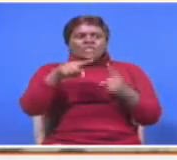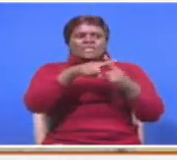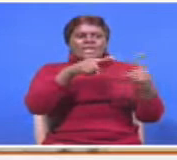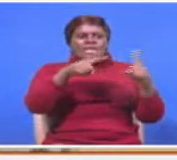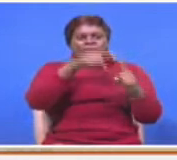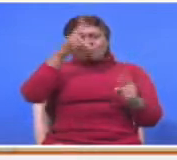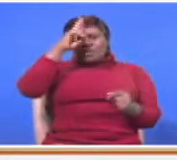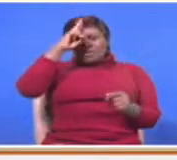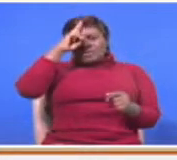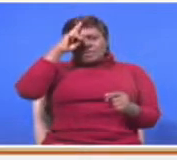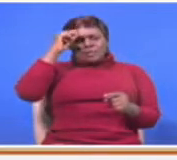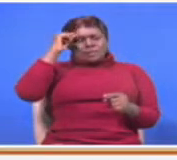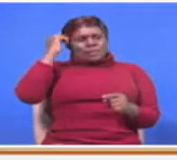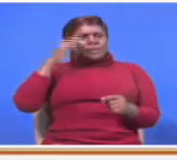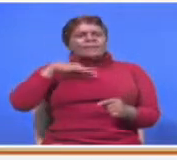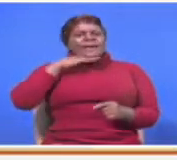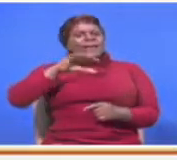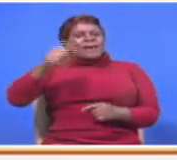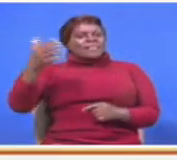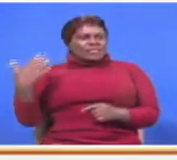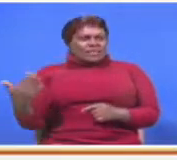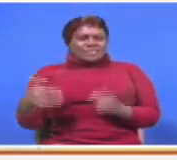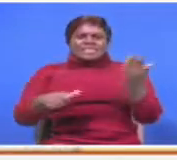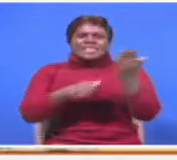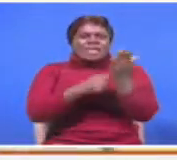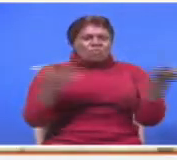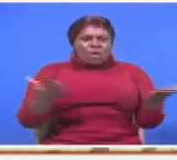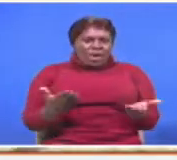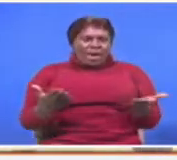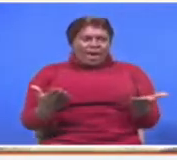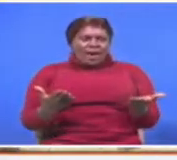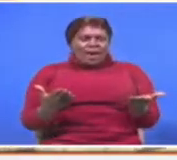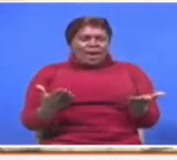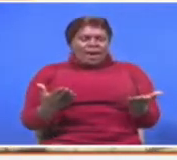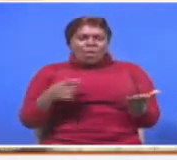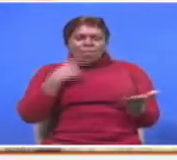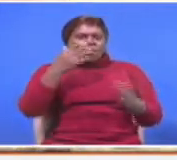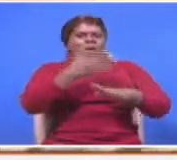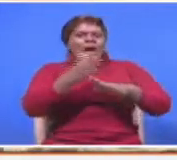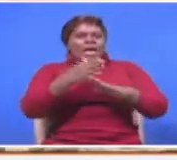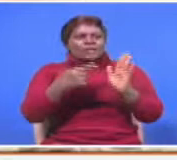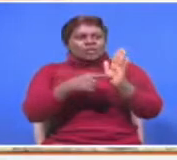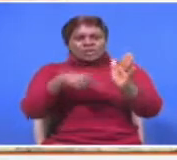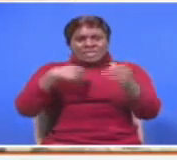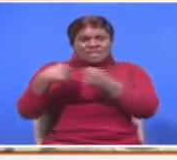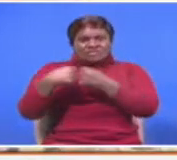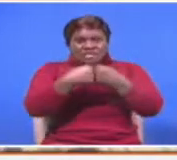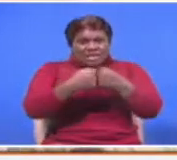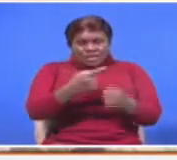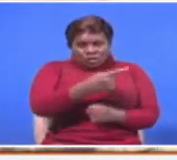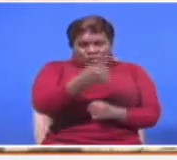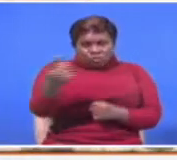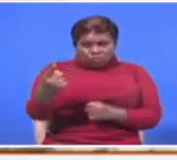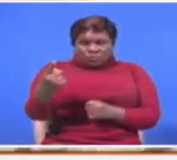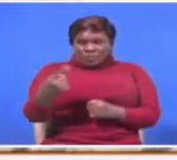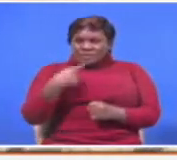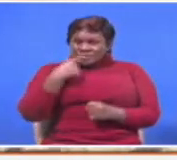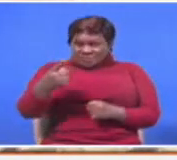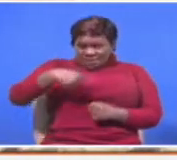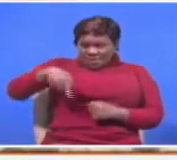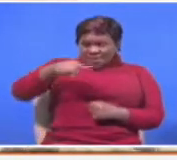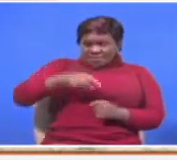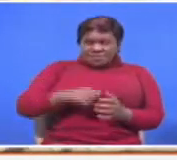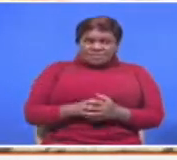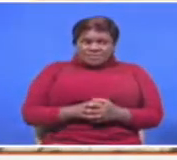police, who died of other causes and was hired to be included there. We challenge you to tell us